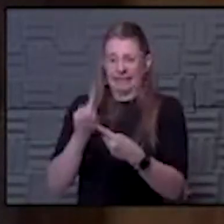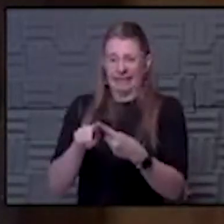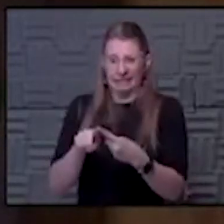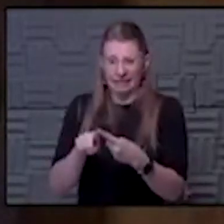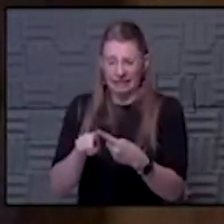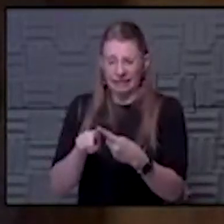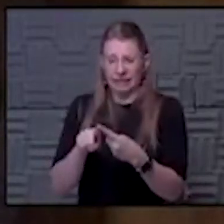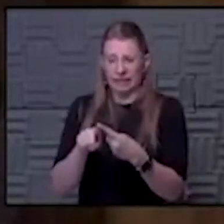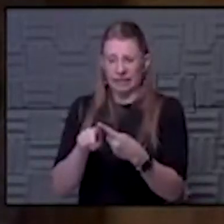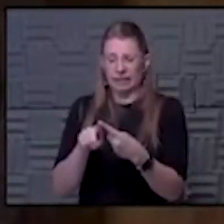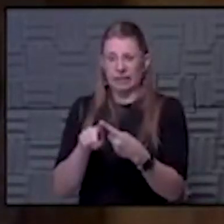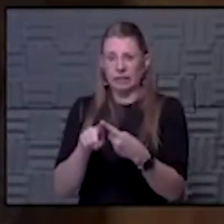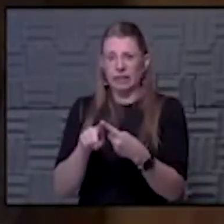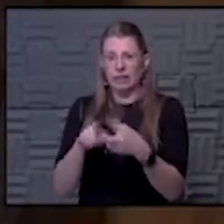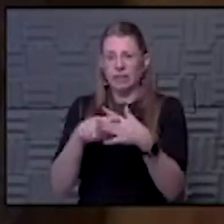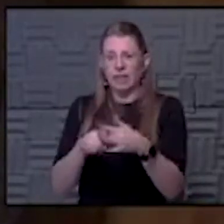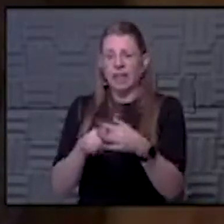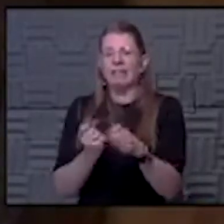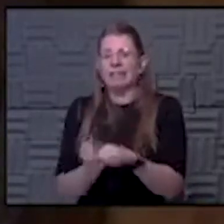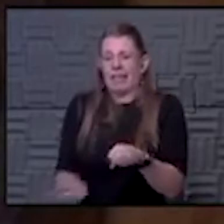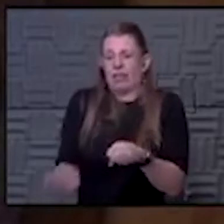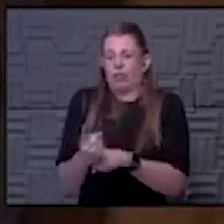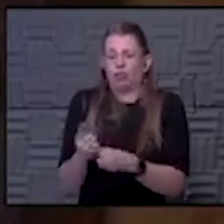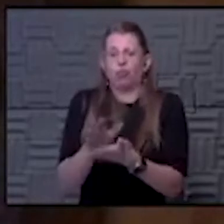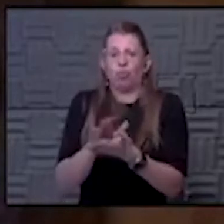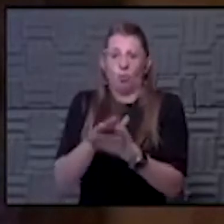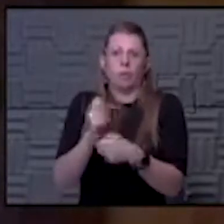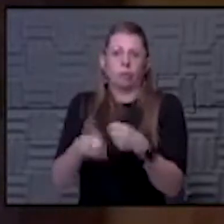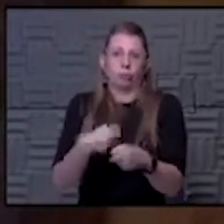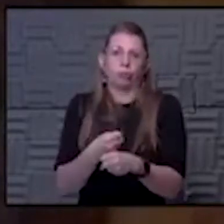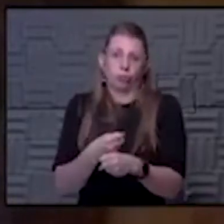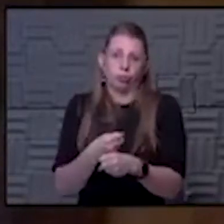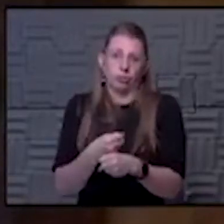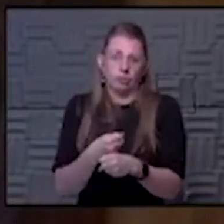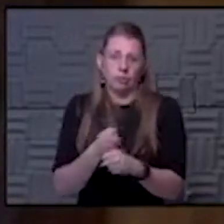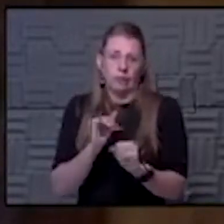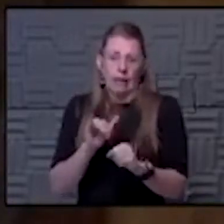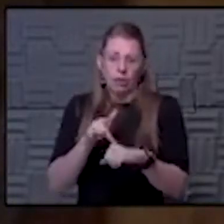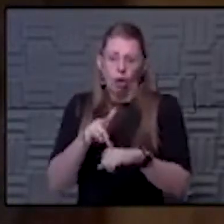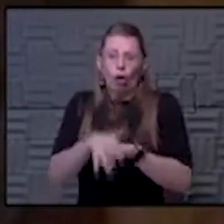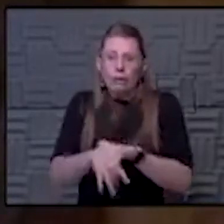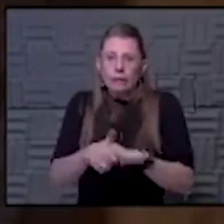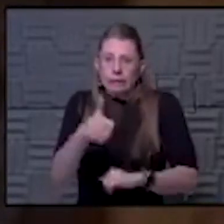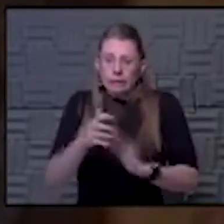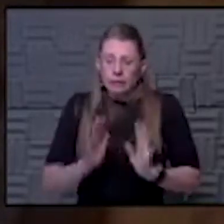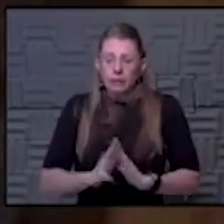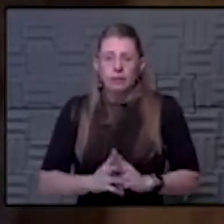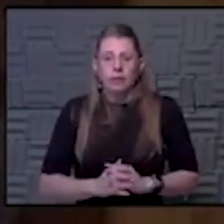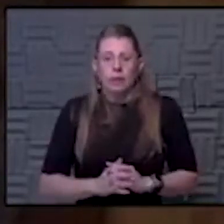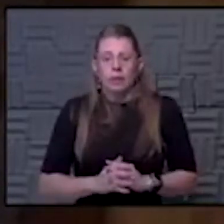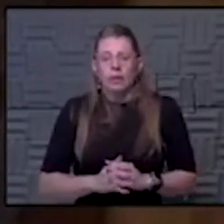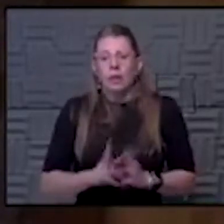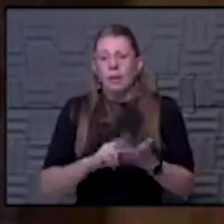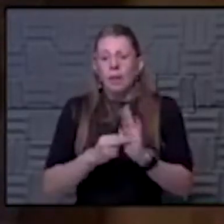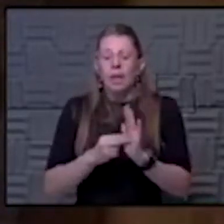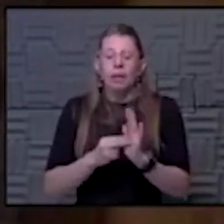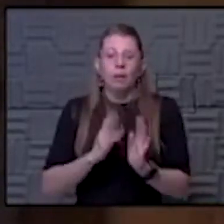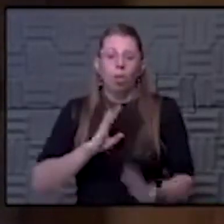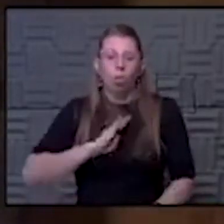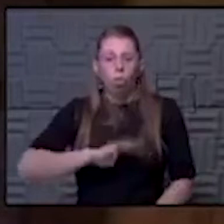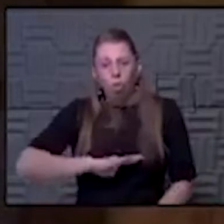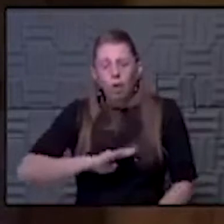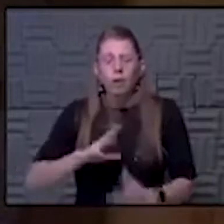of next school year at the earliest. But I don't think that should discourage our schools, school